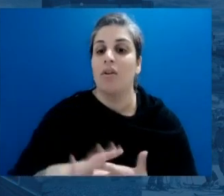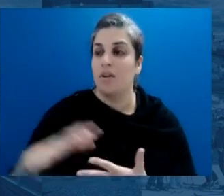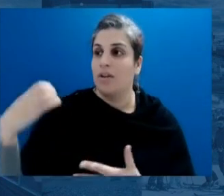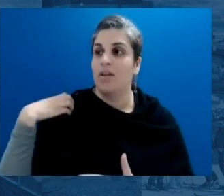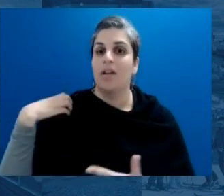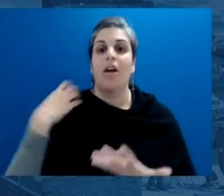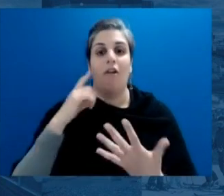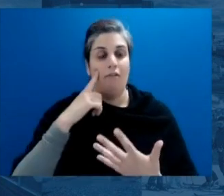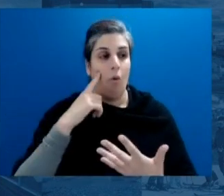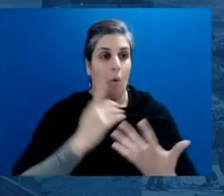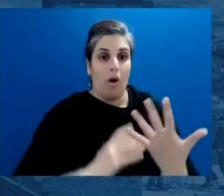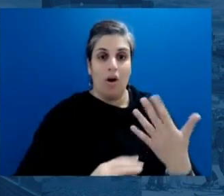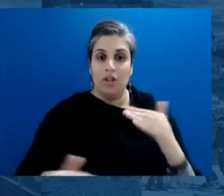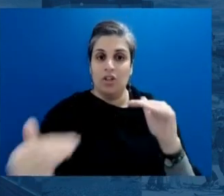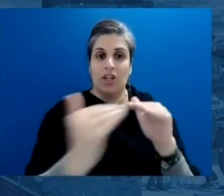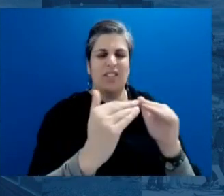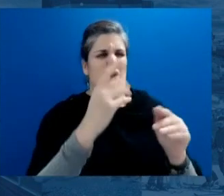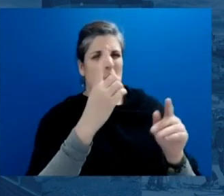attorneys.